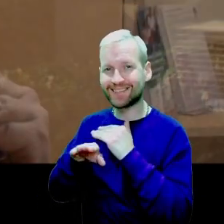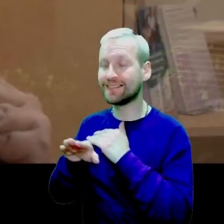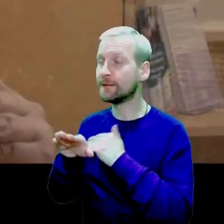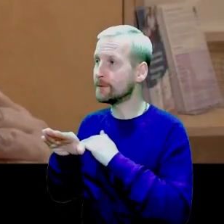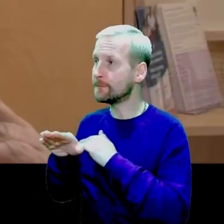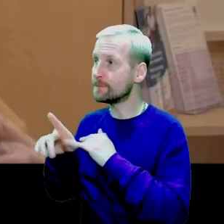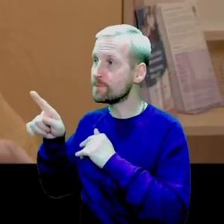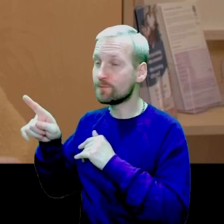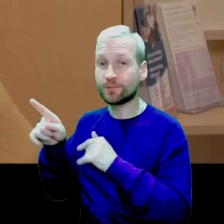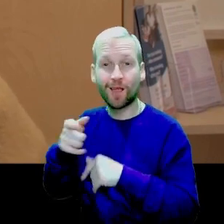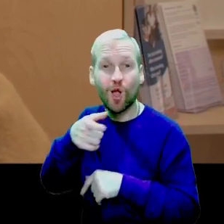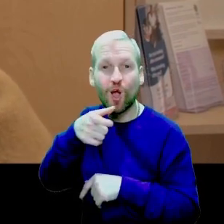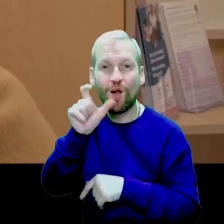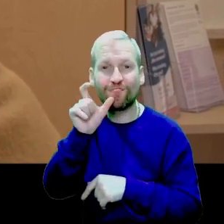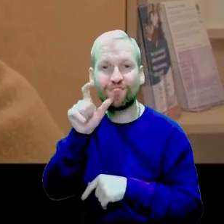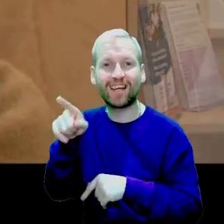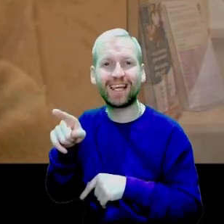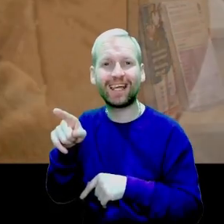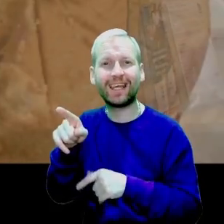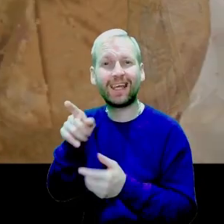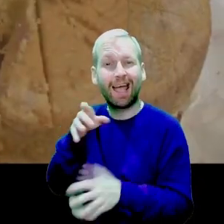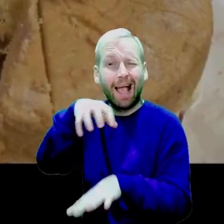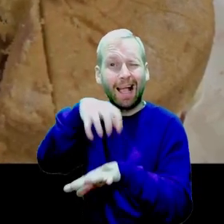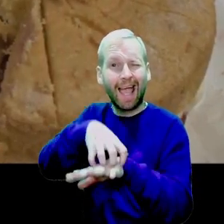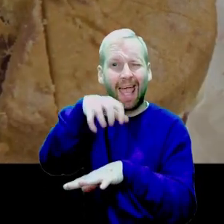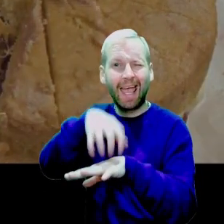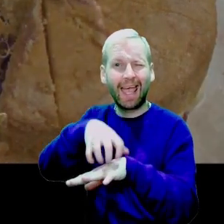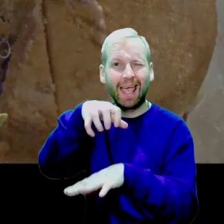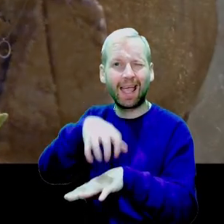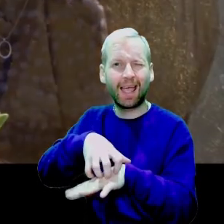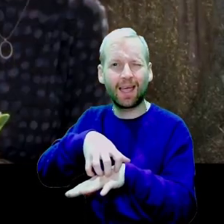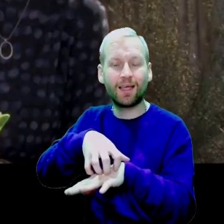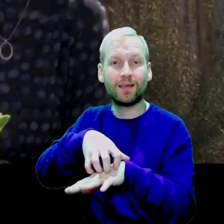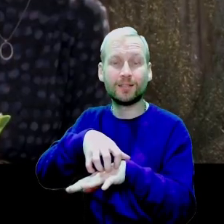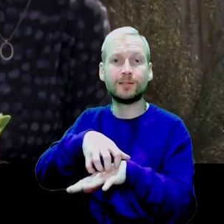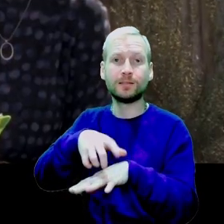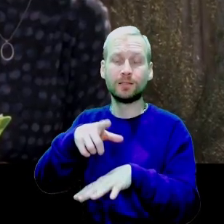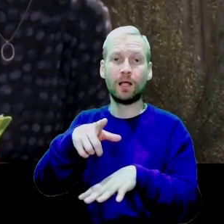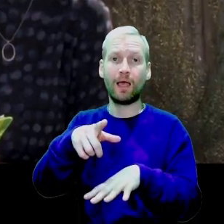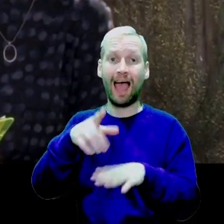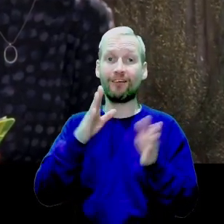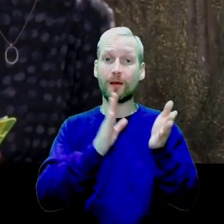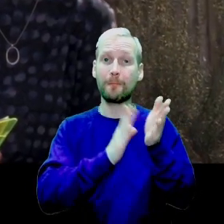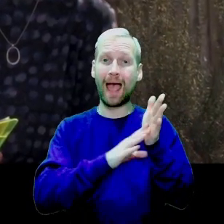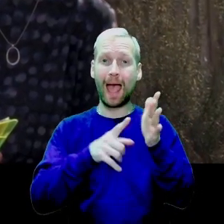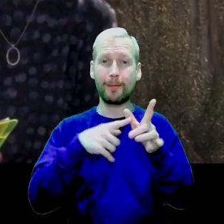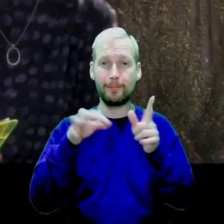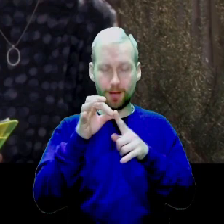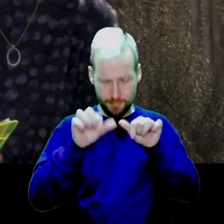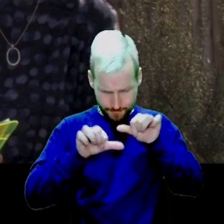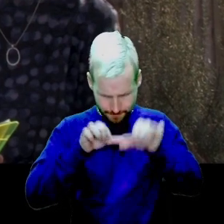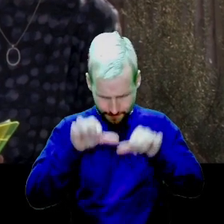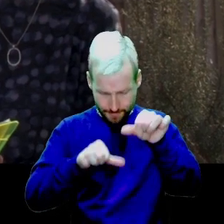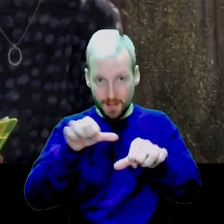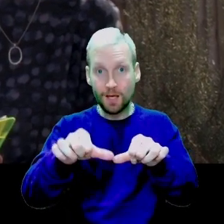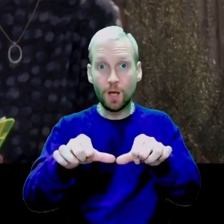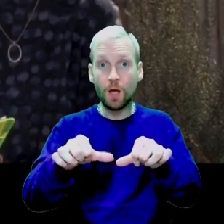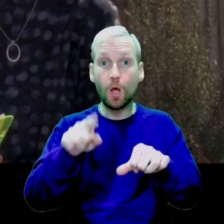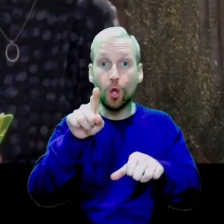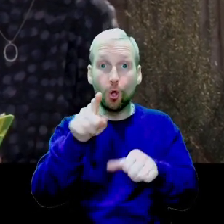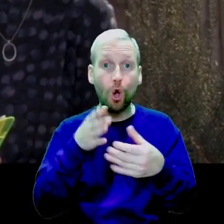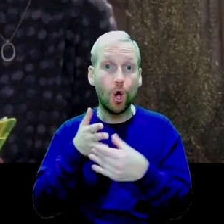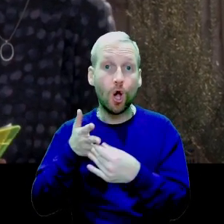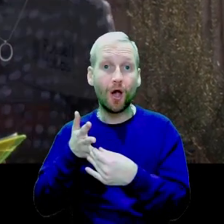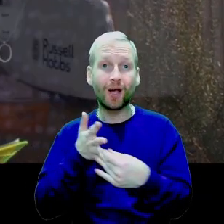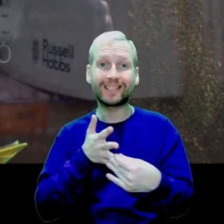There's always a coffee, a slice of cake. They've got the map. They'll be your